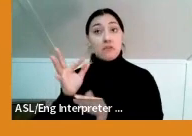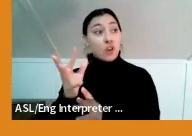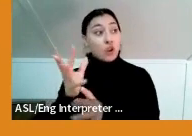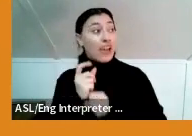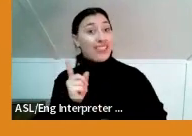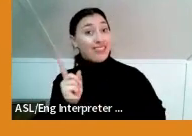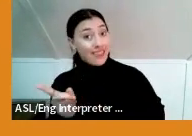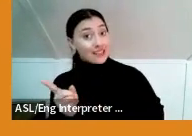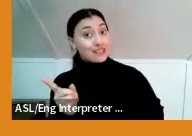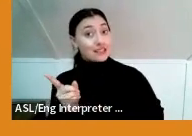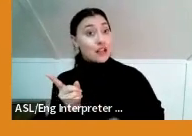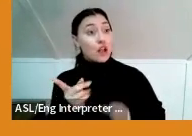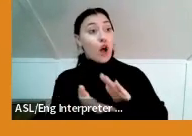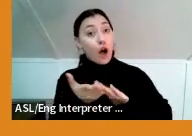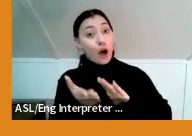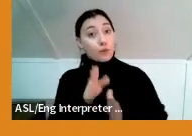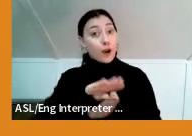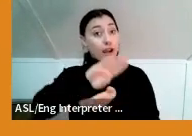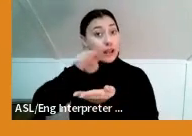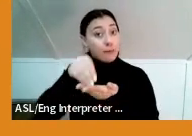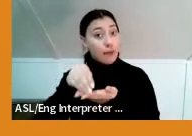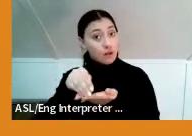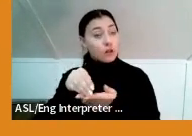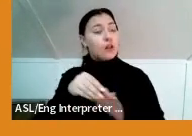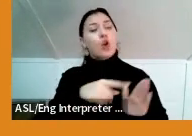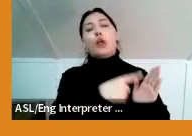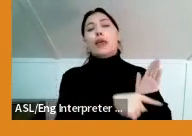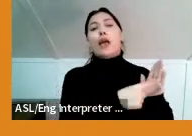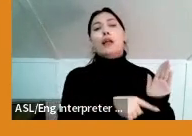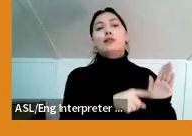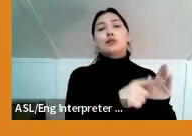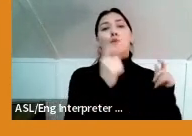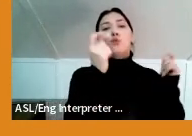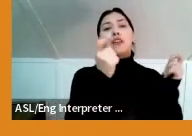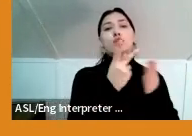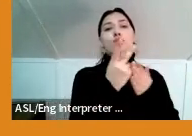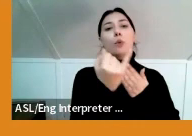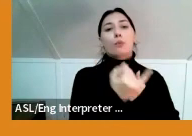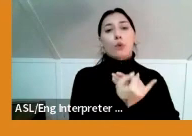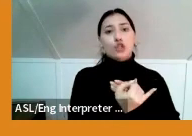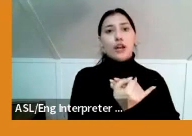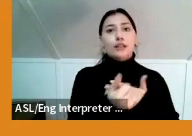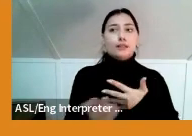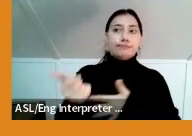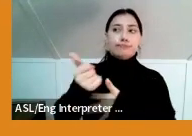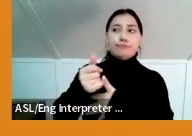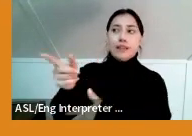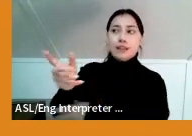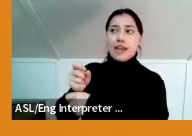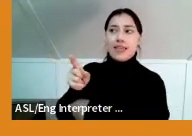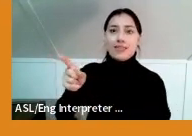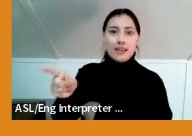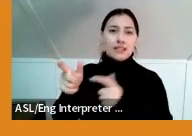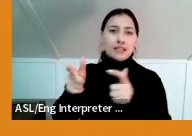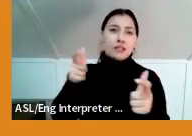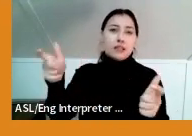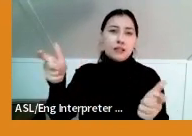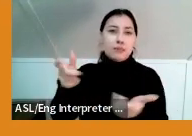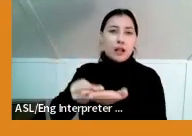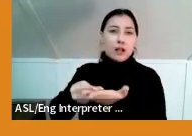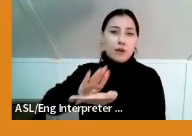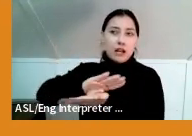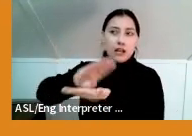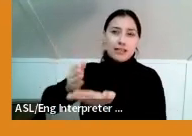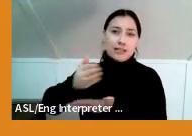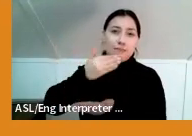grant, we will cancel the festivals and projects grant and you will get the operating grant instead. It's a larger grant, it's the better